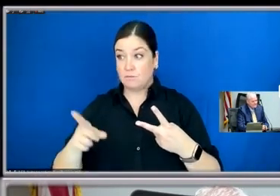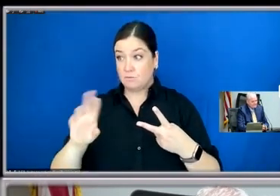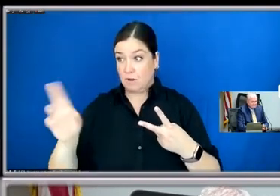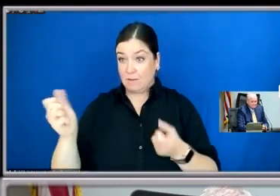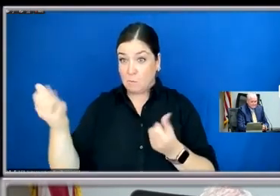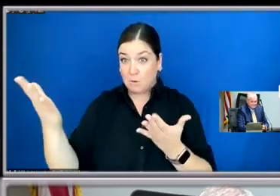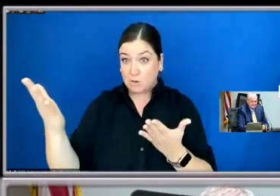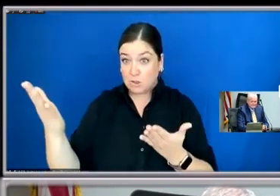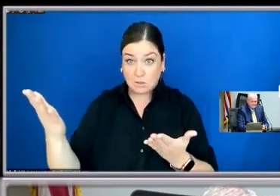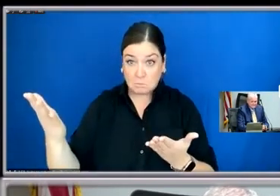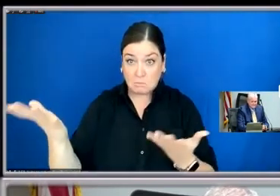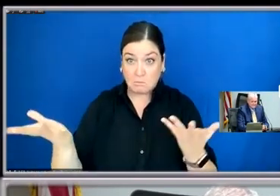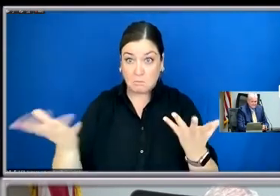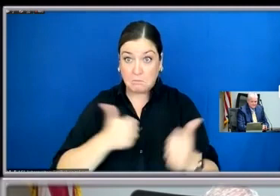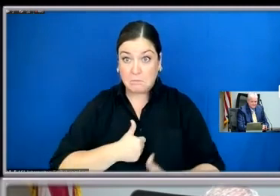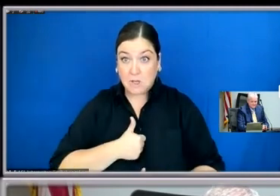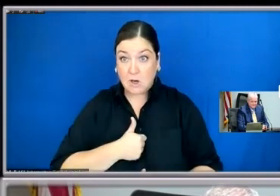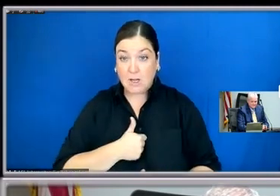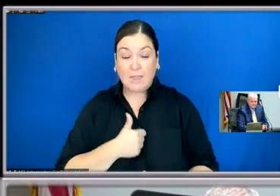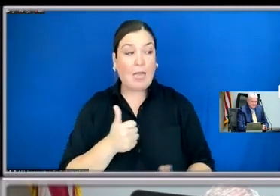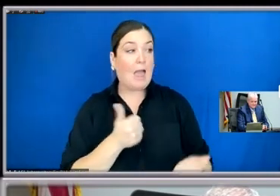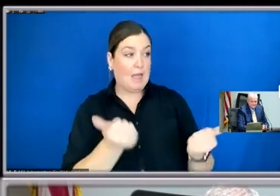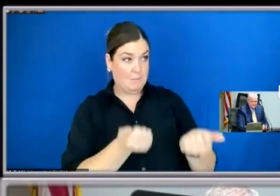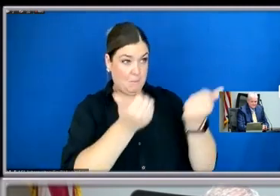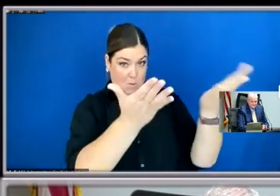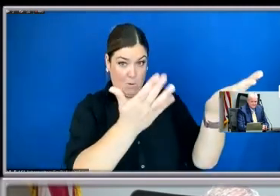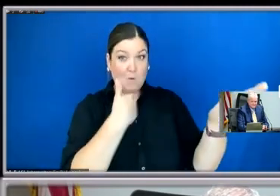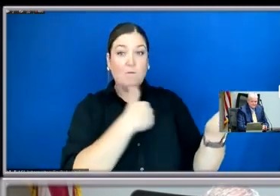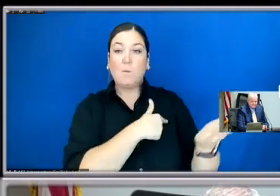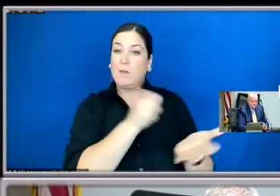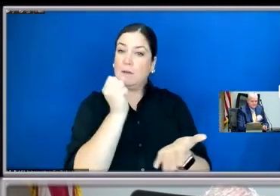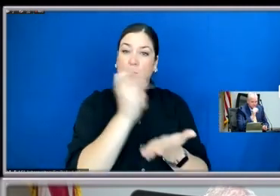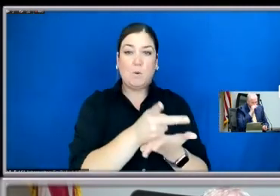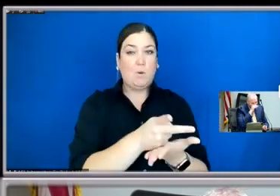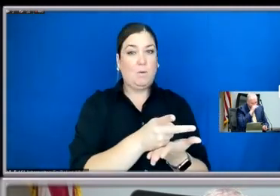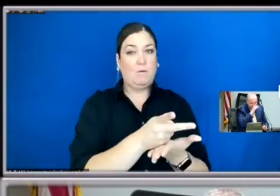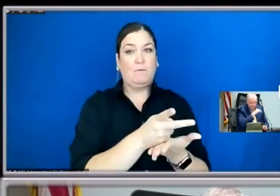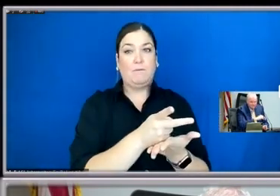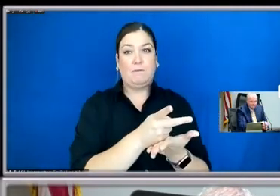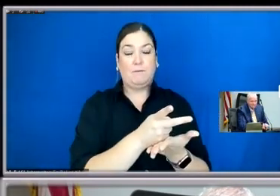Sorry. I move that we approve.